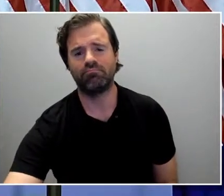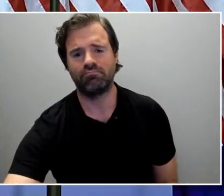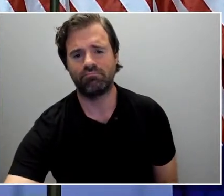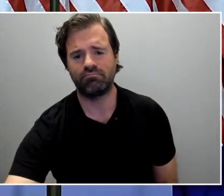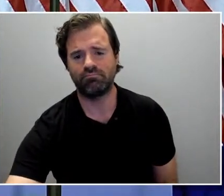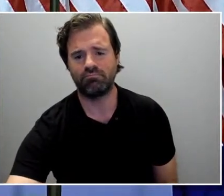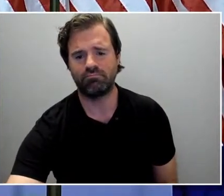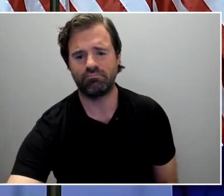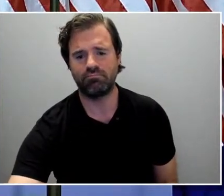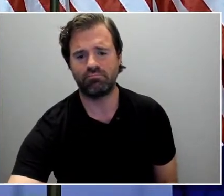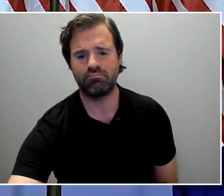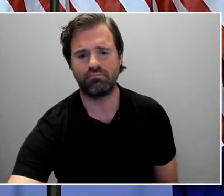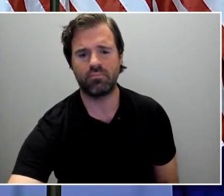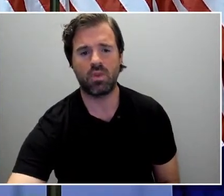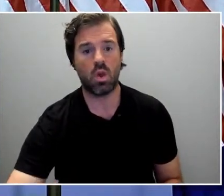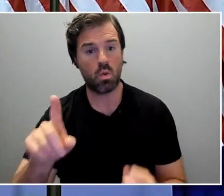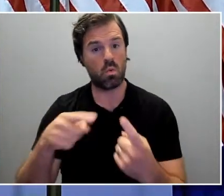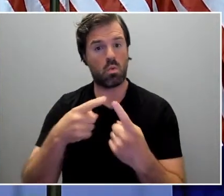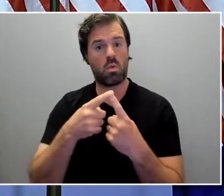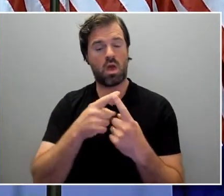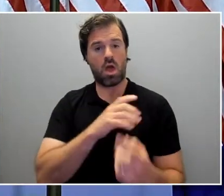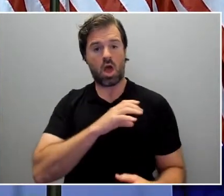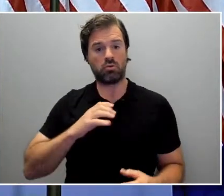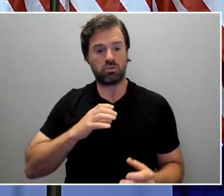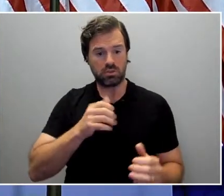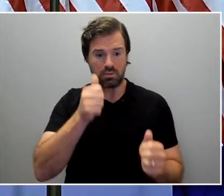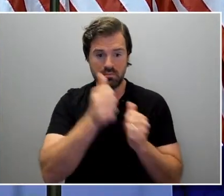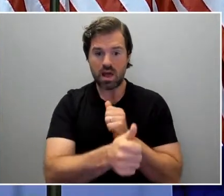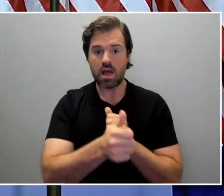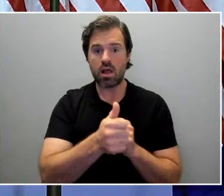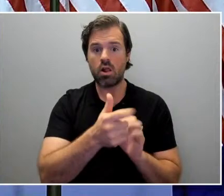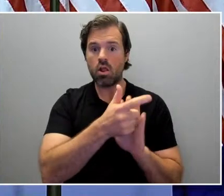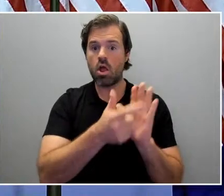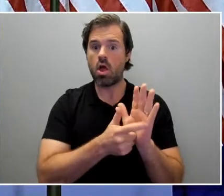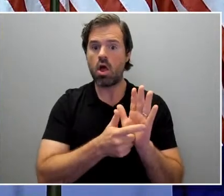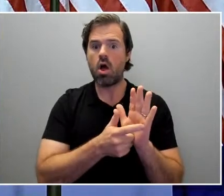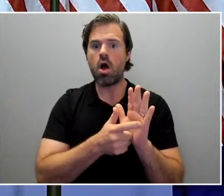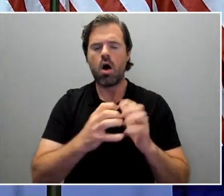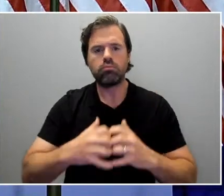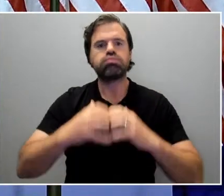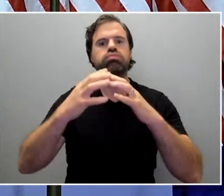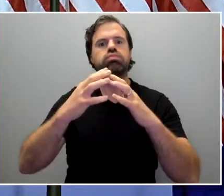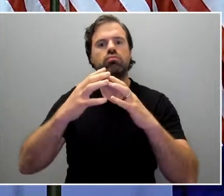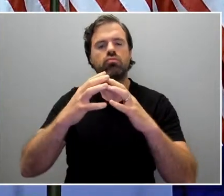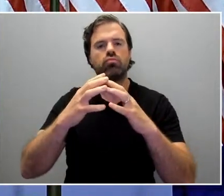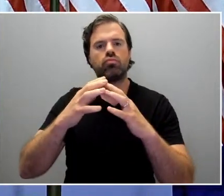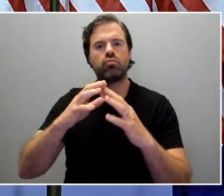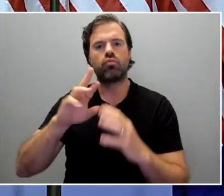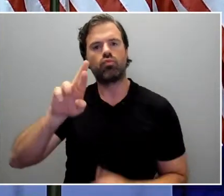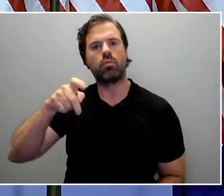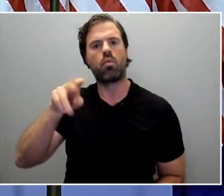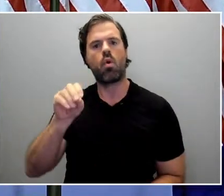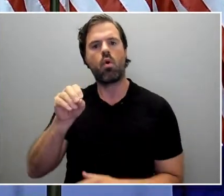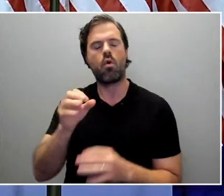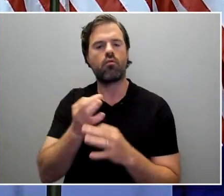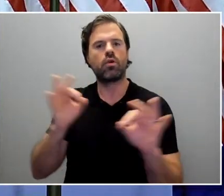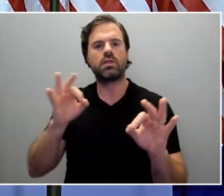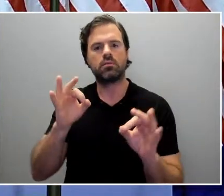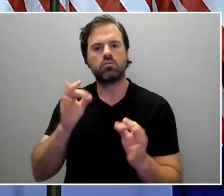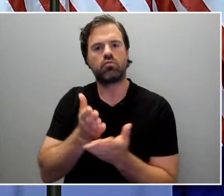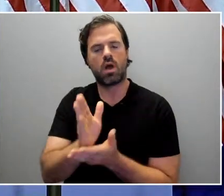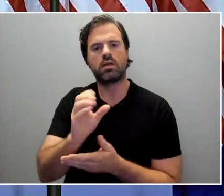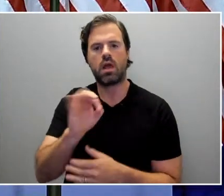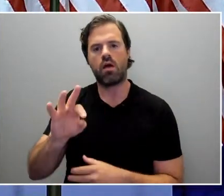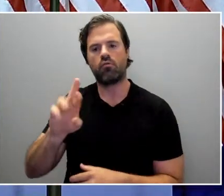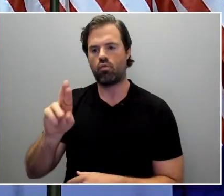And when Congress passes a law that restores the reproductive freedoms of Roe, our President, Joe Biden, will sign